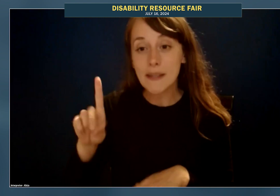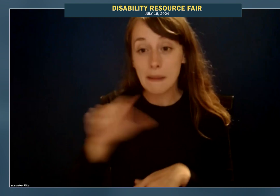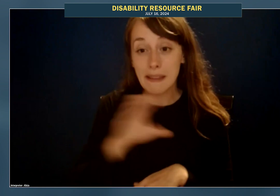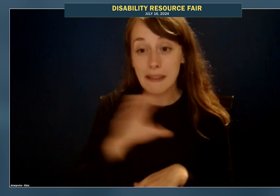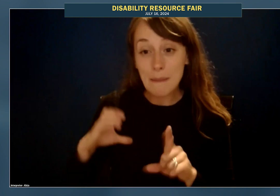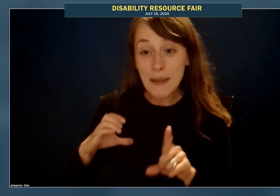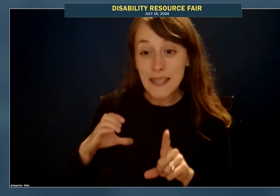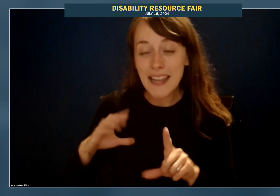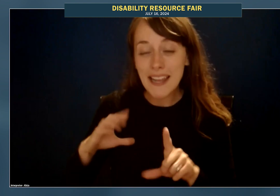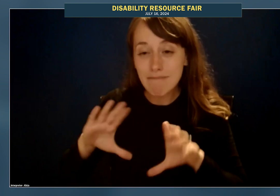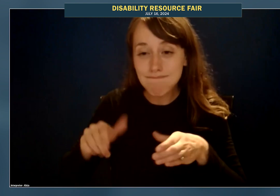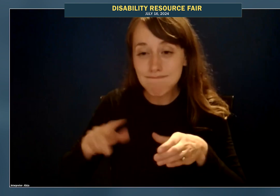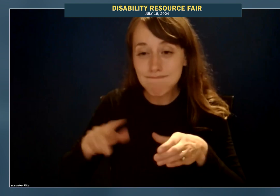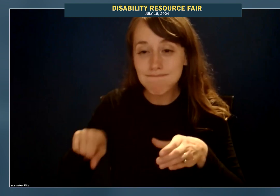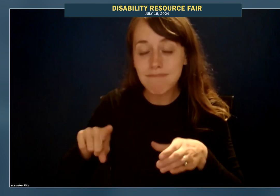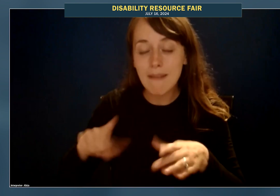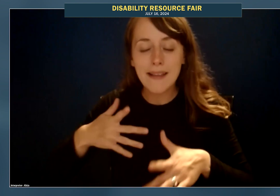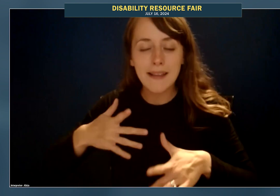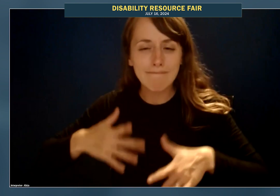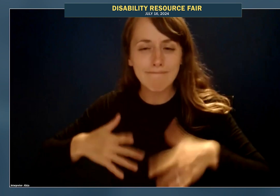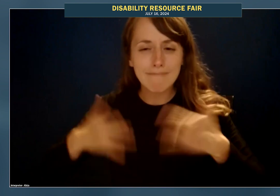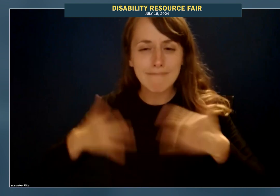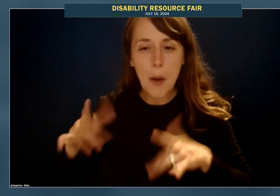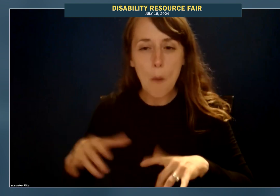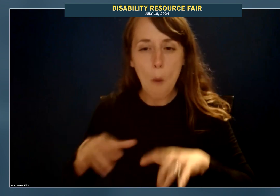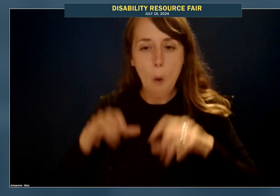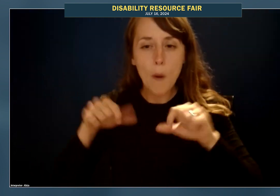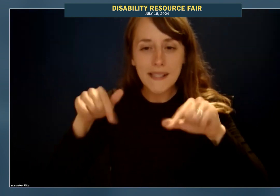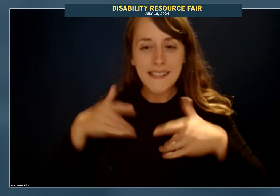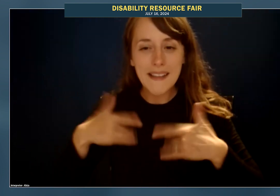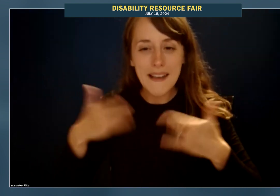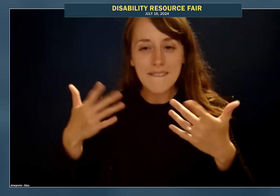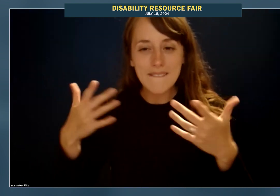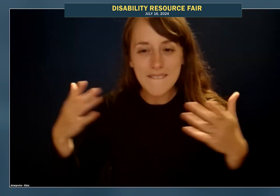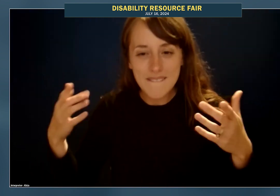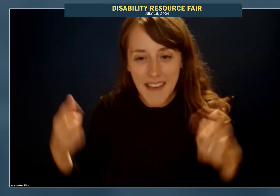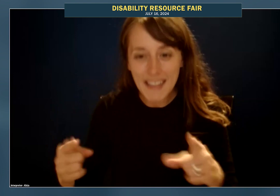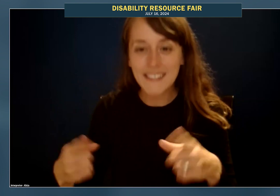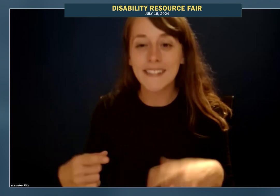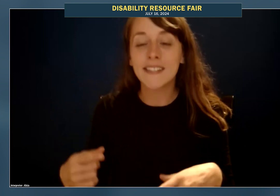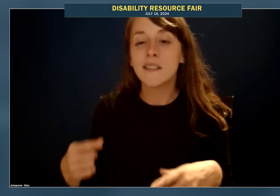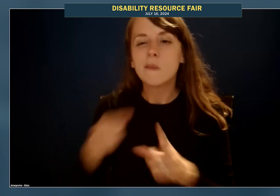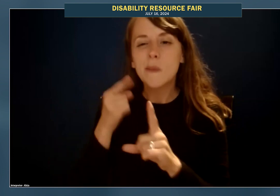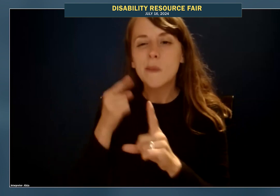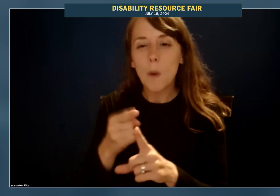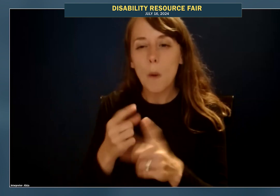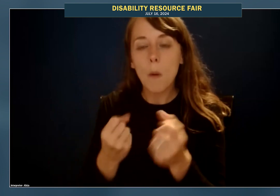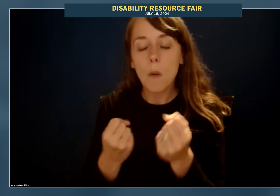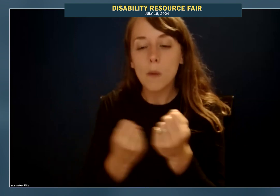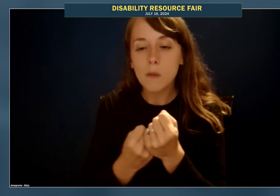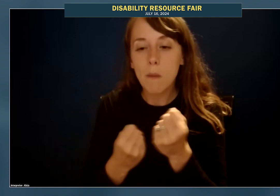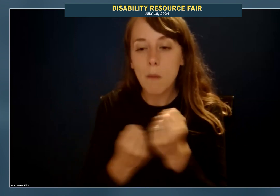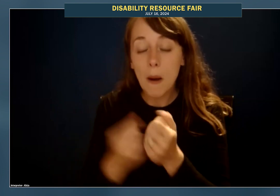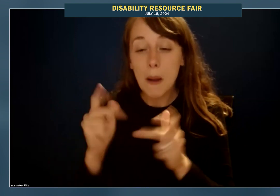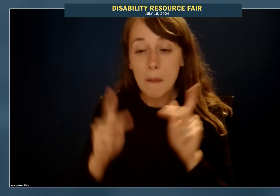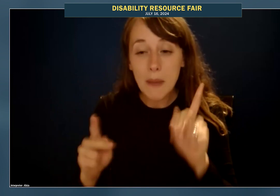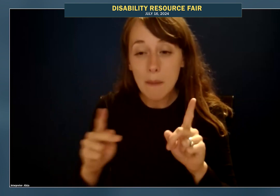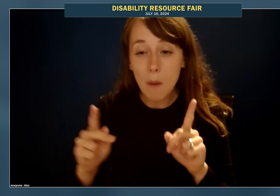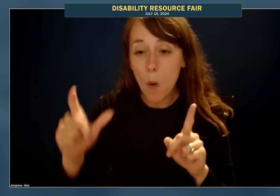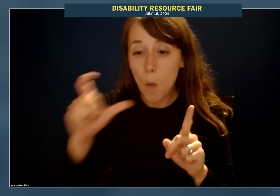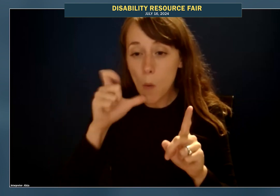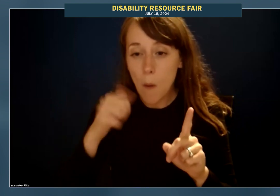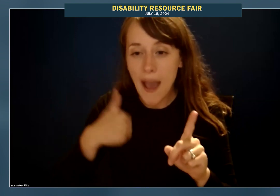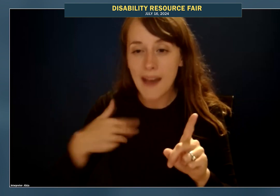really excited to host this event in an effort to support people with disabilities and